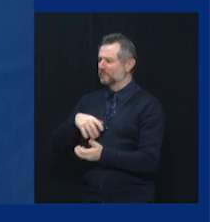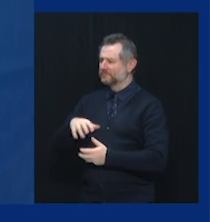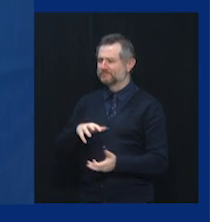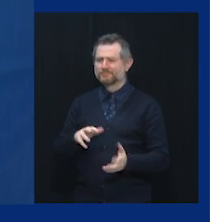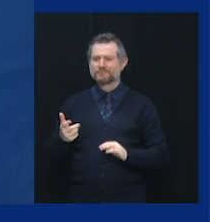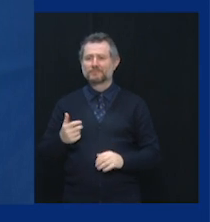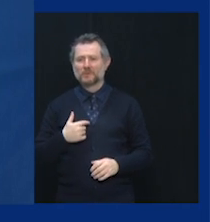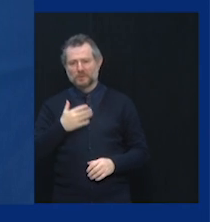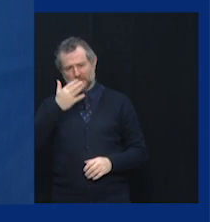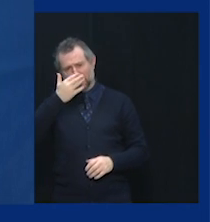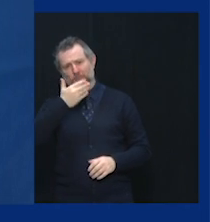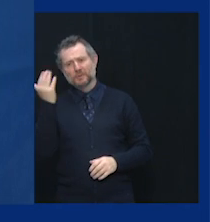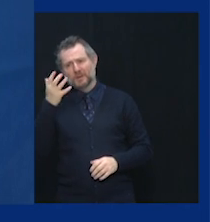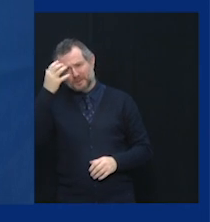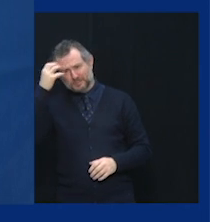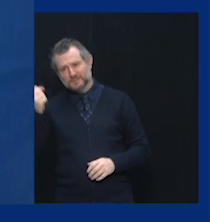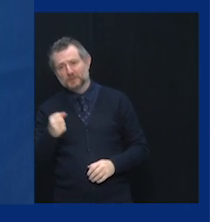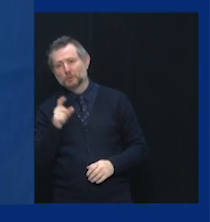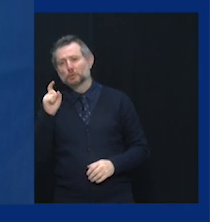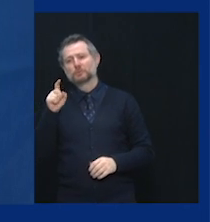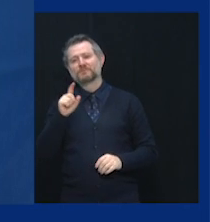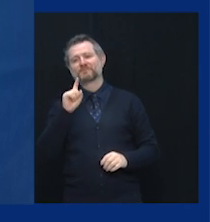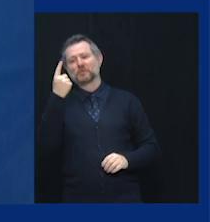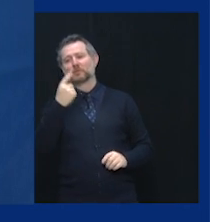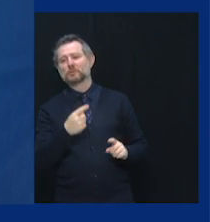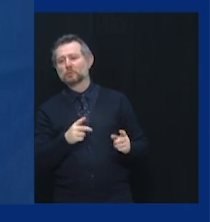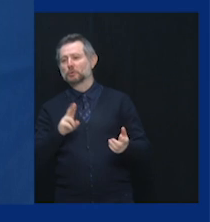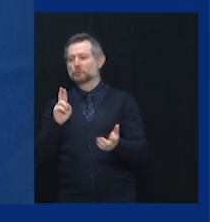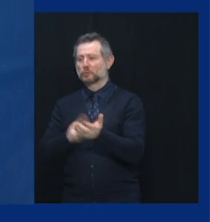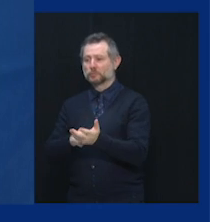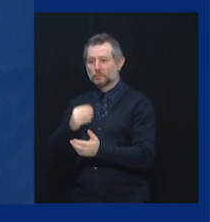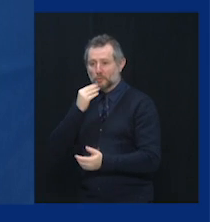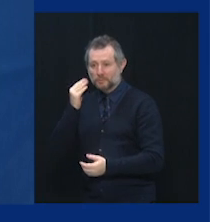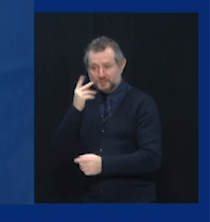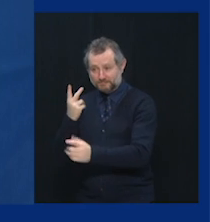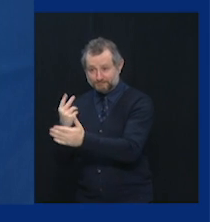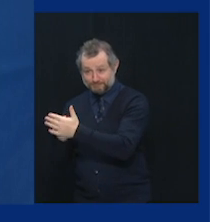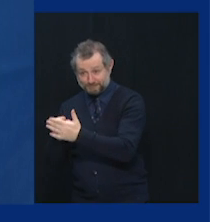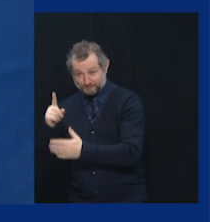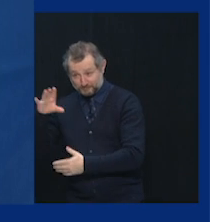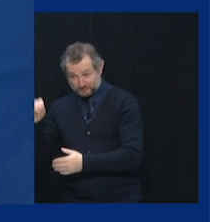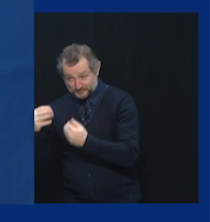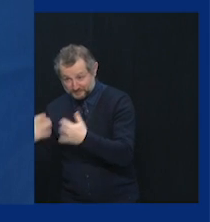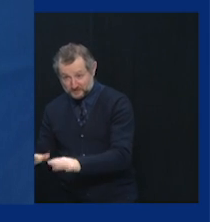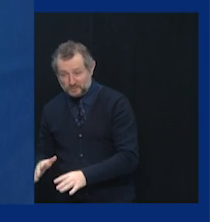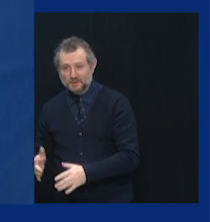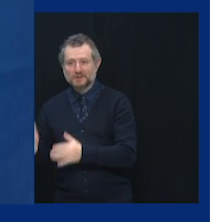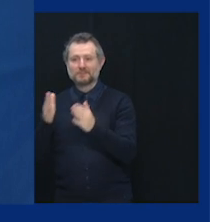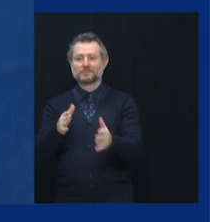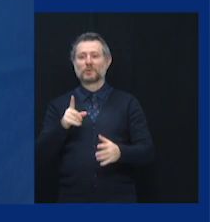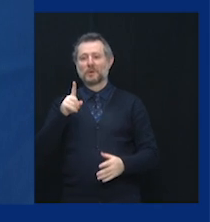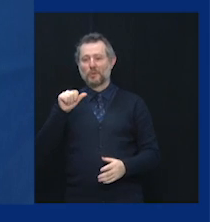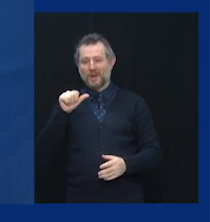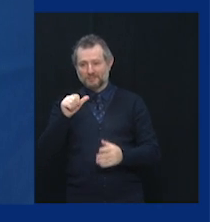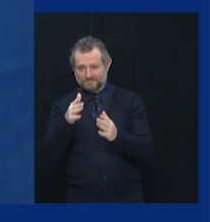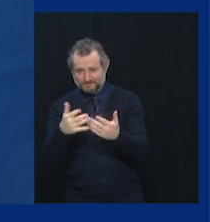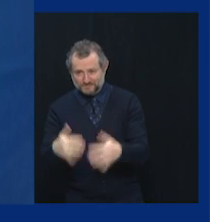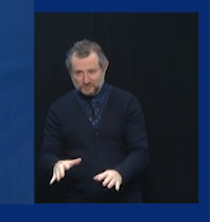first. You finish nursing homes, go to 1A. You finish 1A, go to